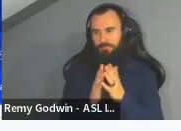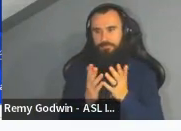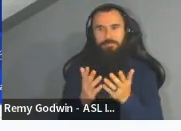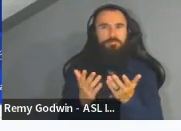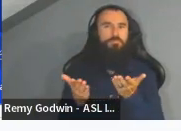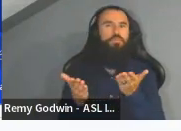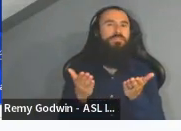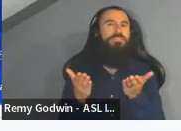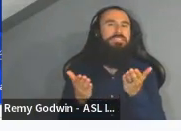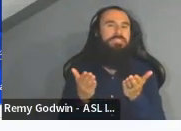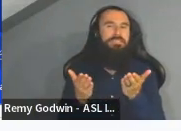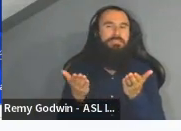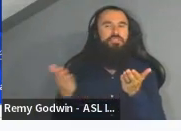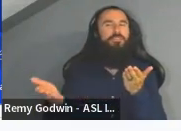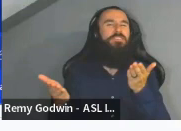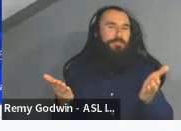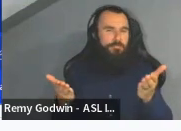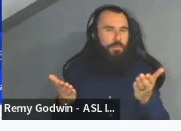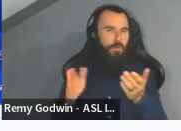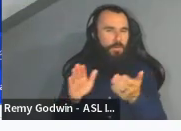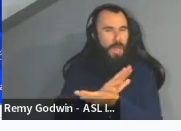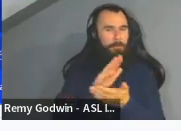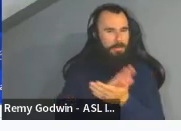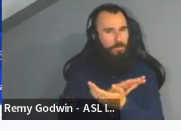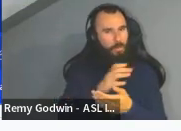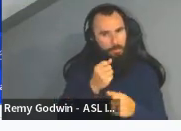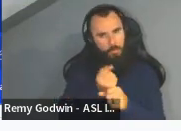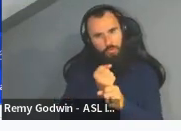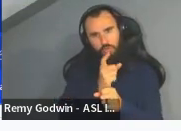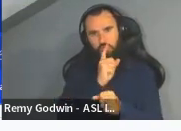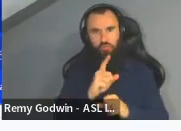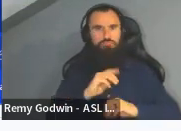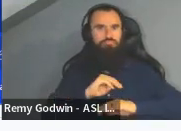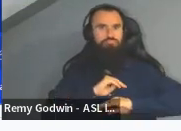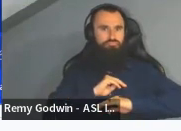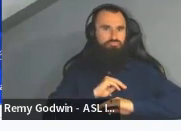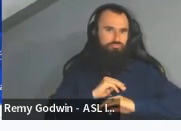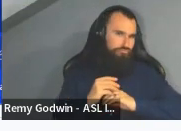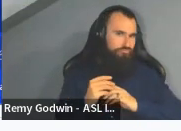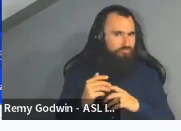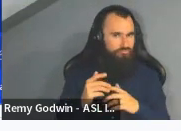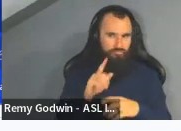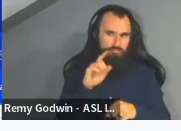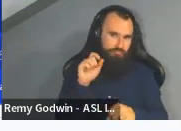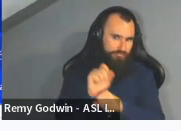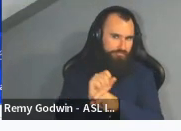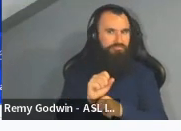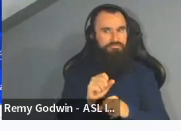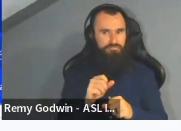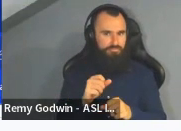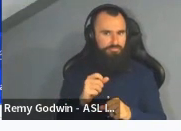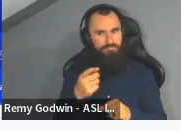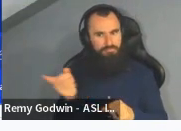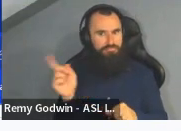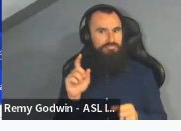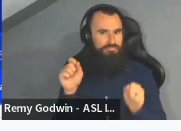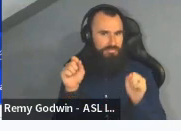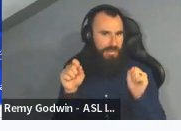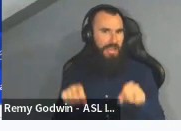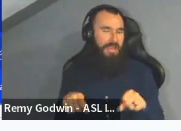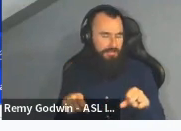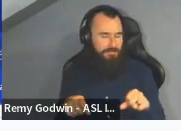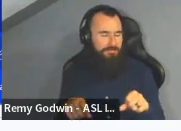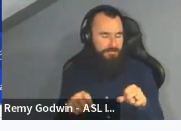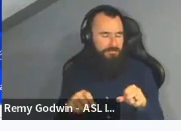service of the document that you're going to want to complete in order for it to be a